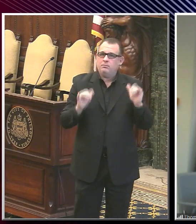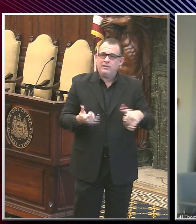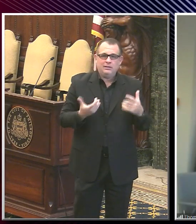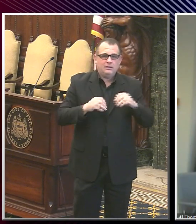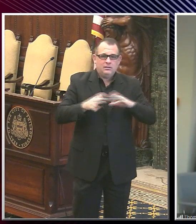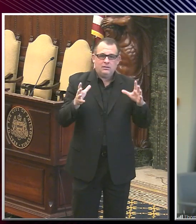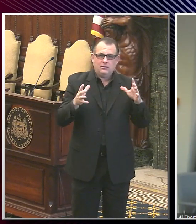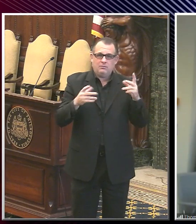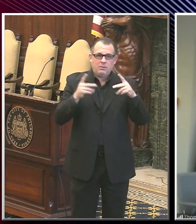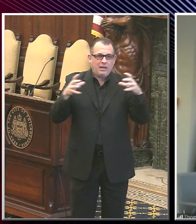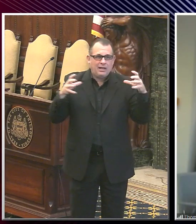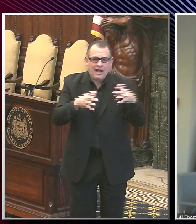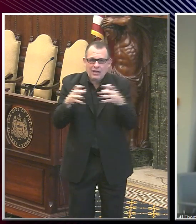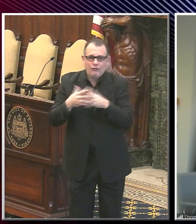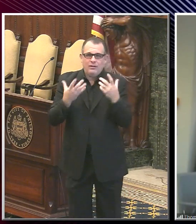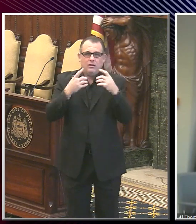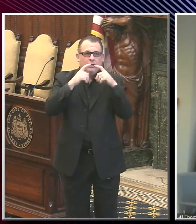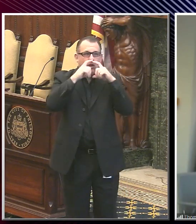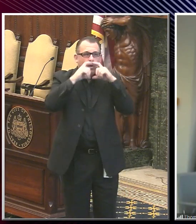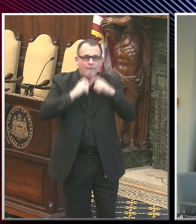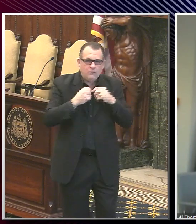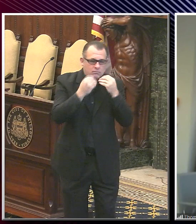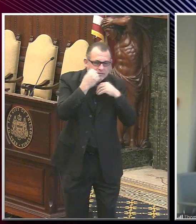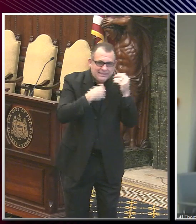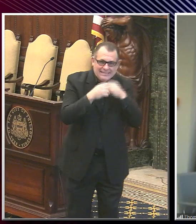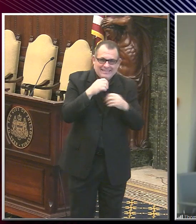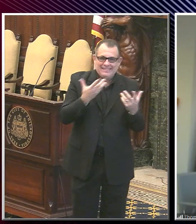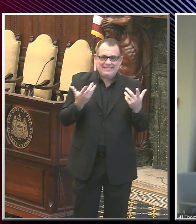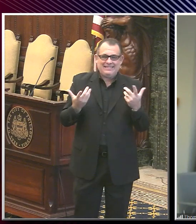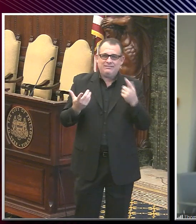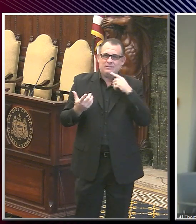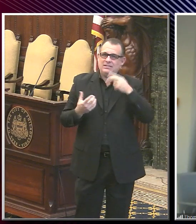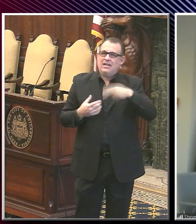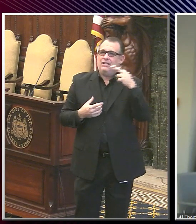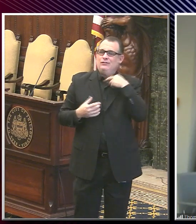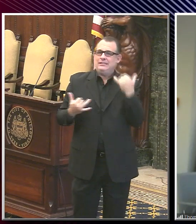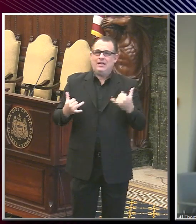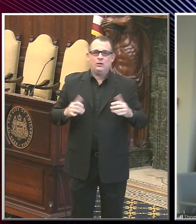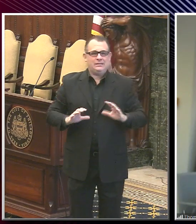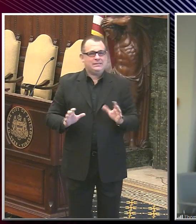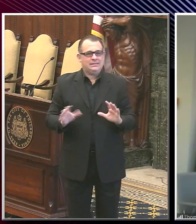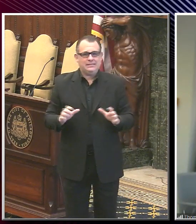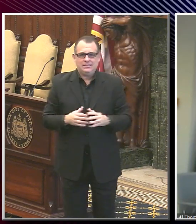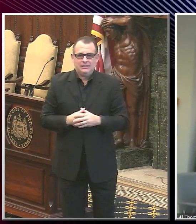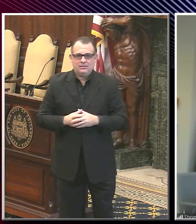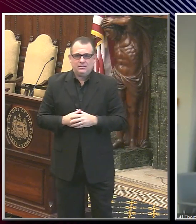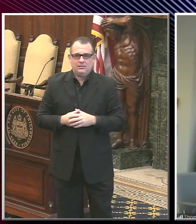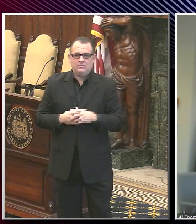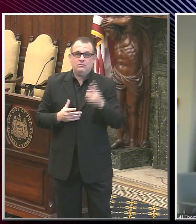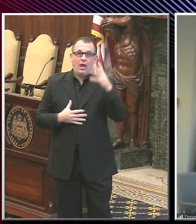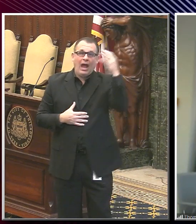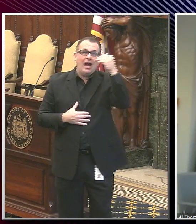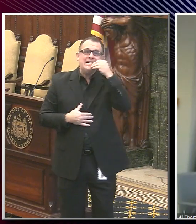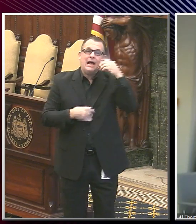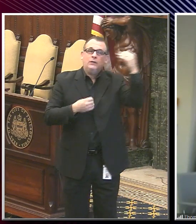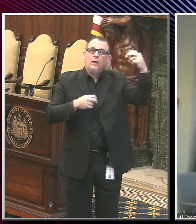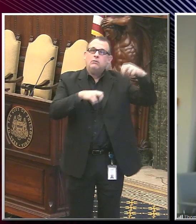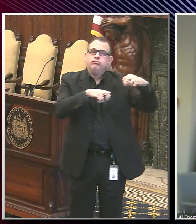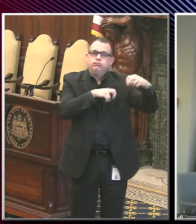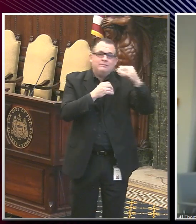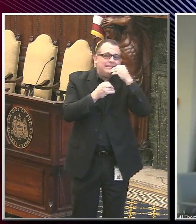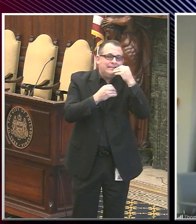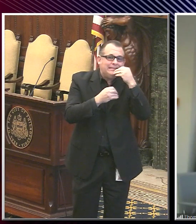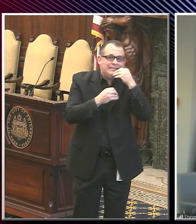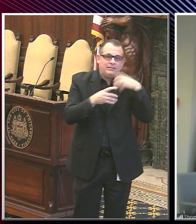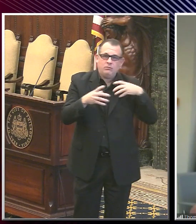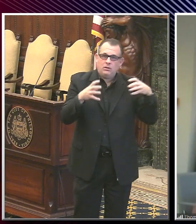together not wearing masks right now is simply too risky. Then we'll restrict outdoor dining to household members only. And as part